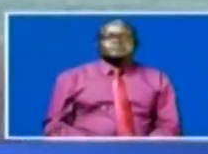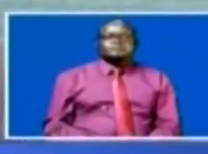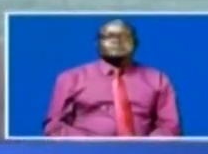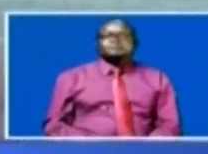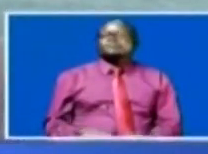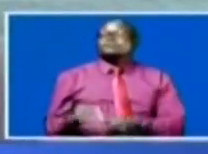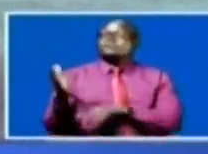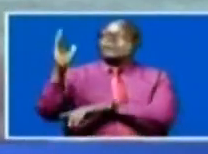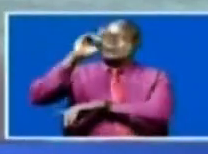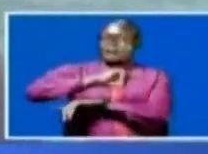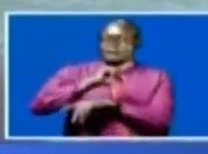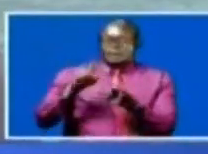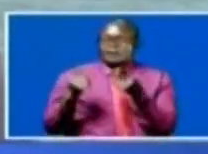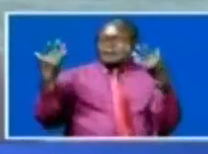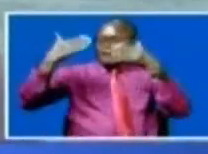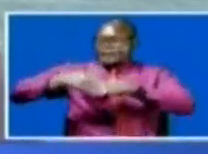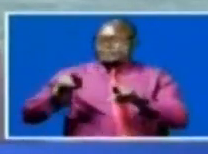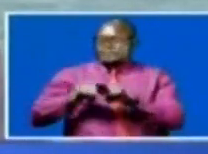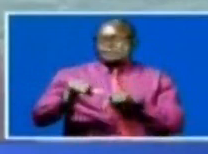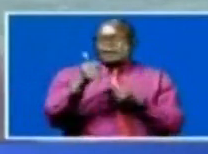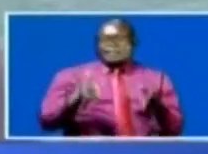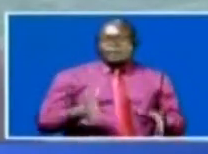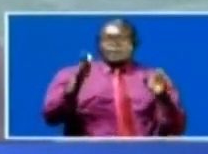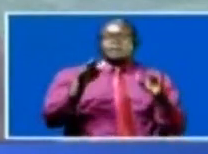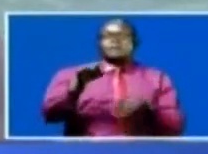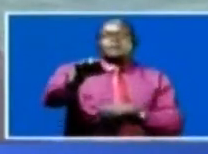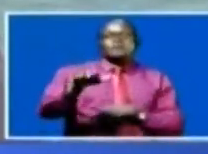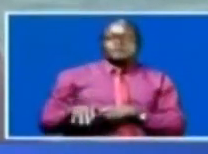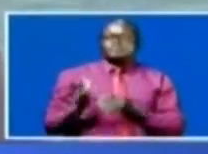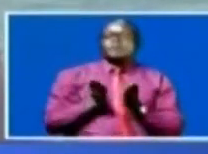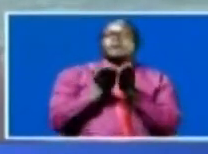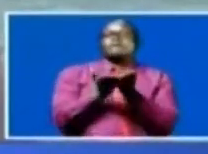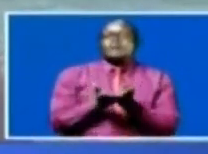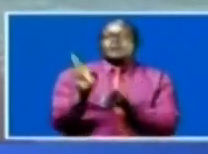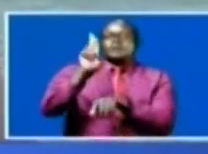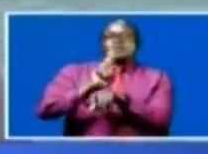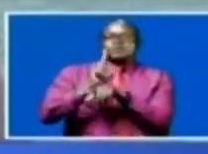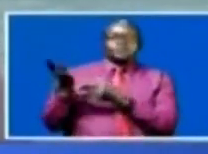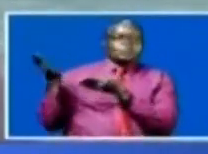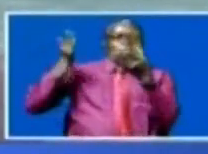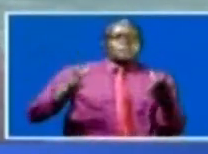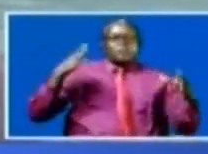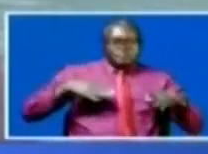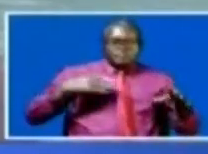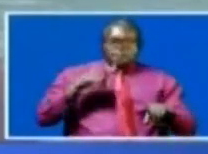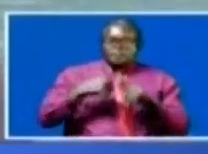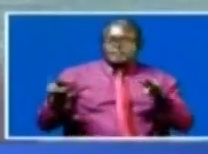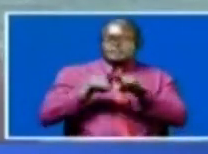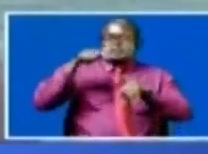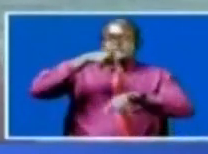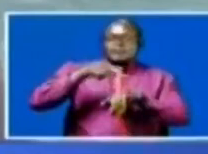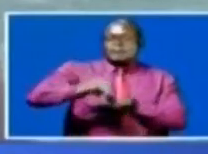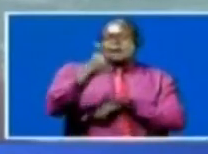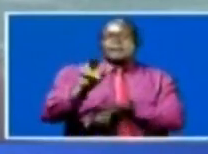During the day and night, just like in other means of transport, the ferries used to fetch and carry passengers. But it also has